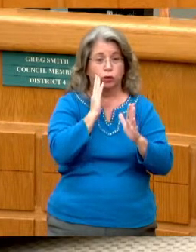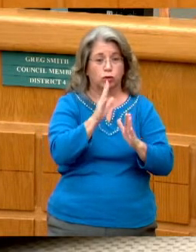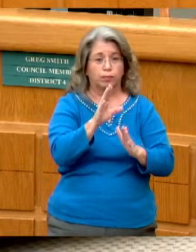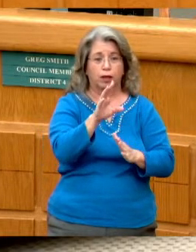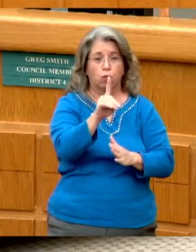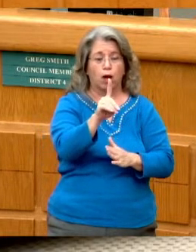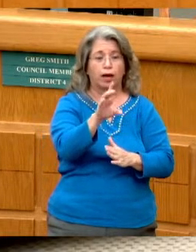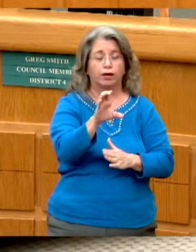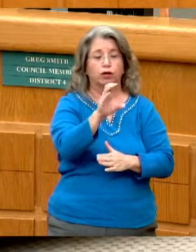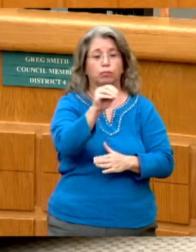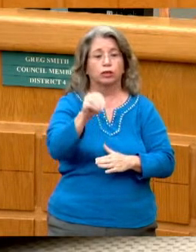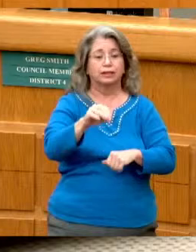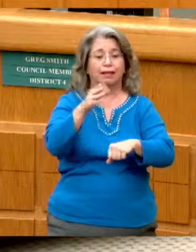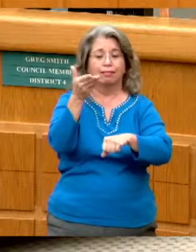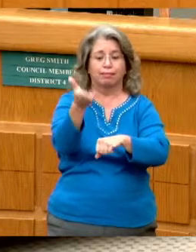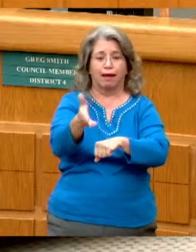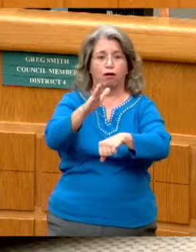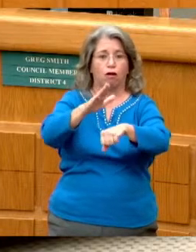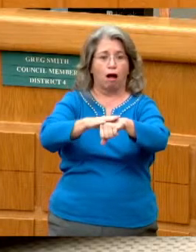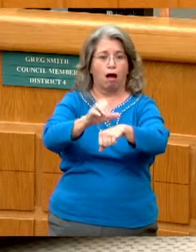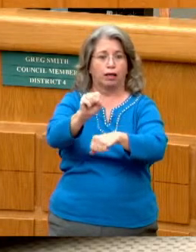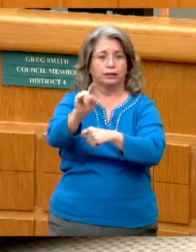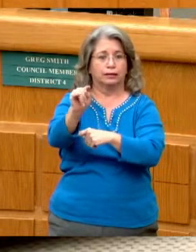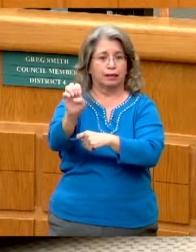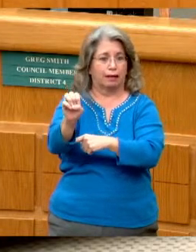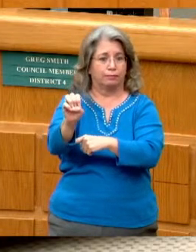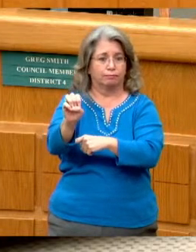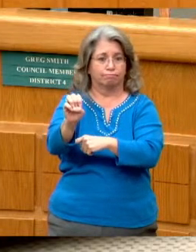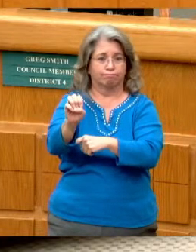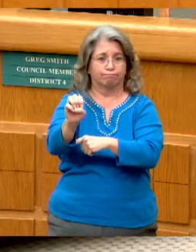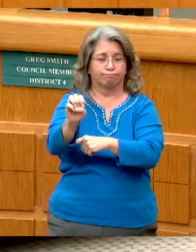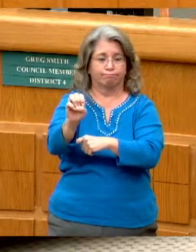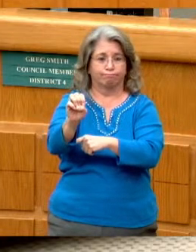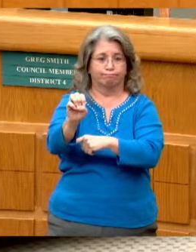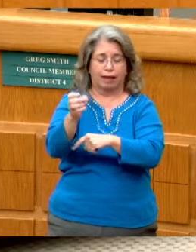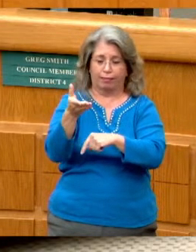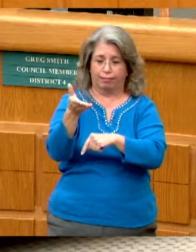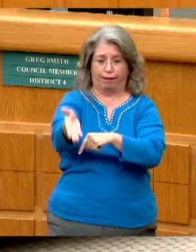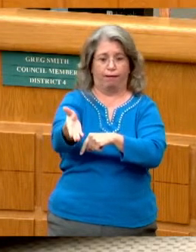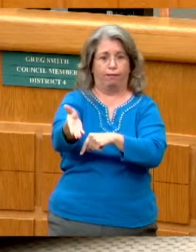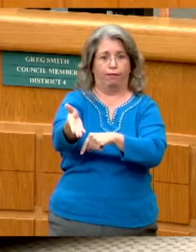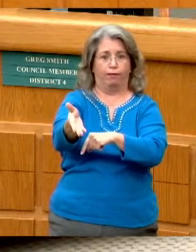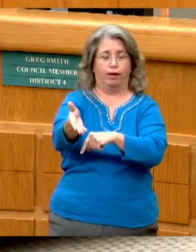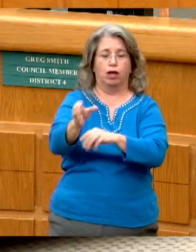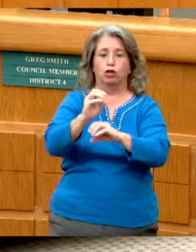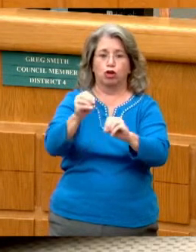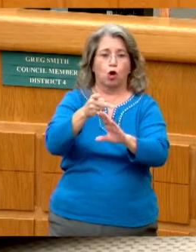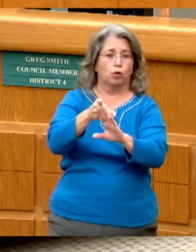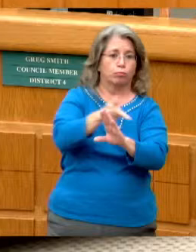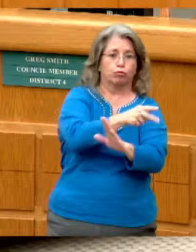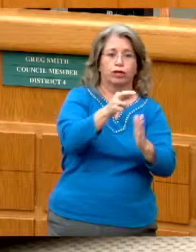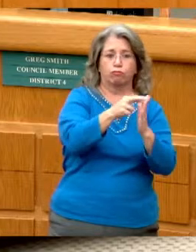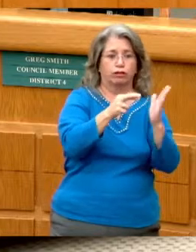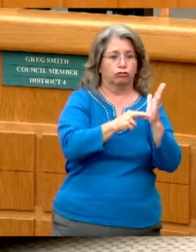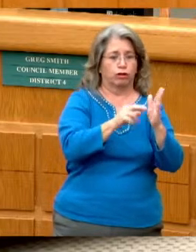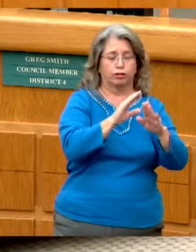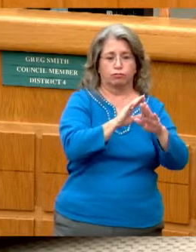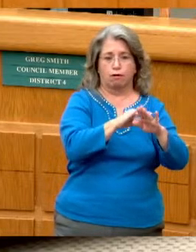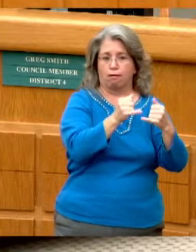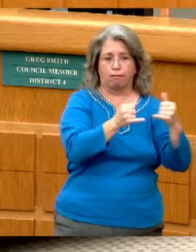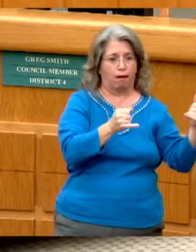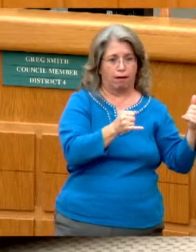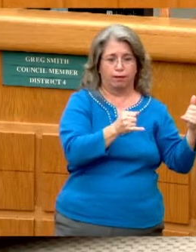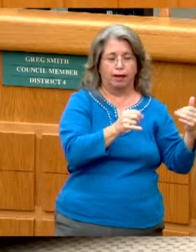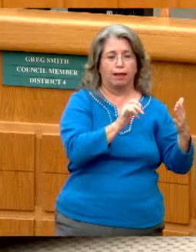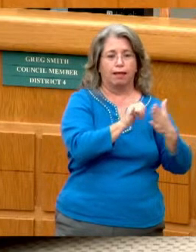on site. So there will be no pre-registration. We found that that really has turned out to be more complex and frustrated